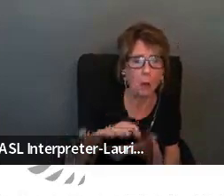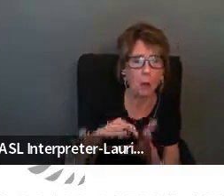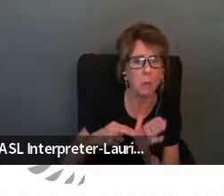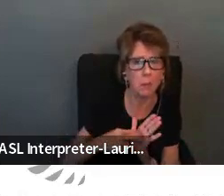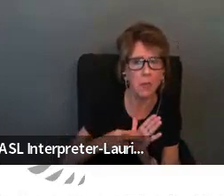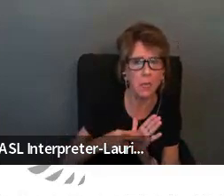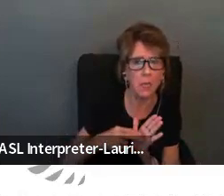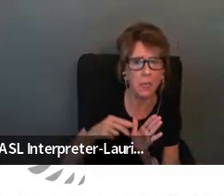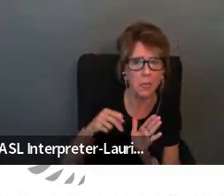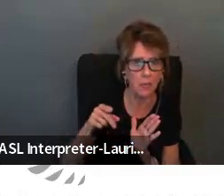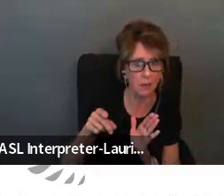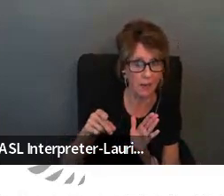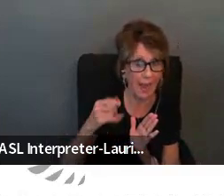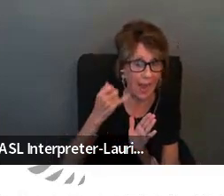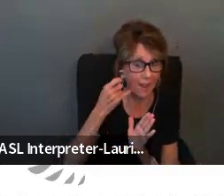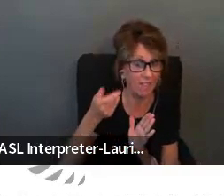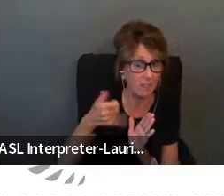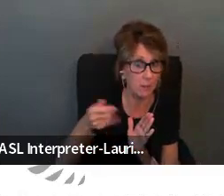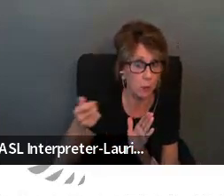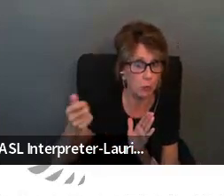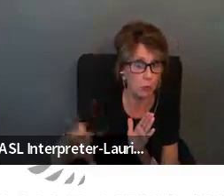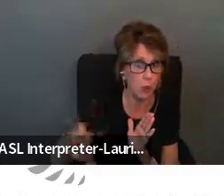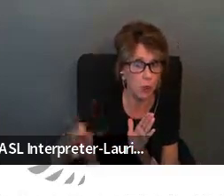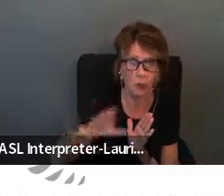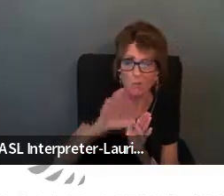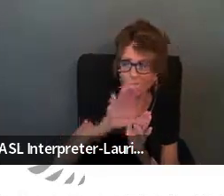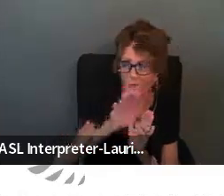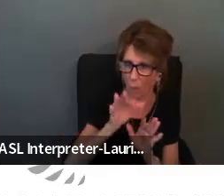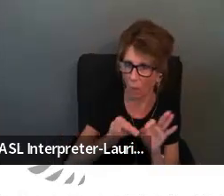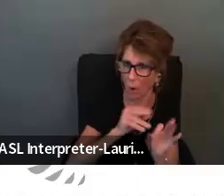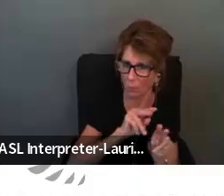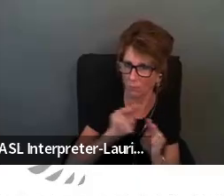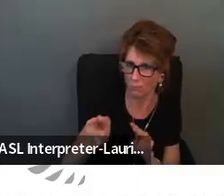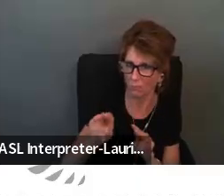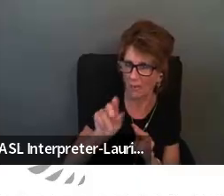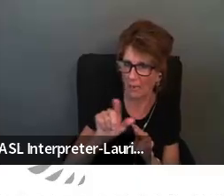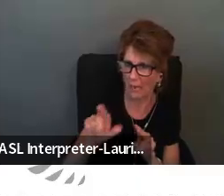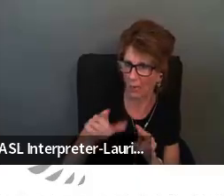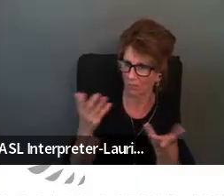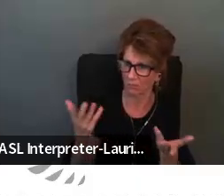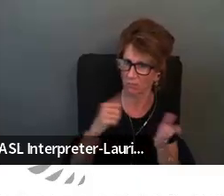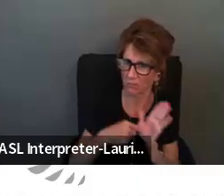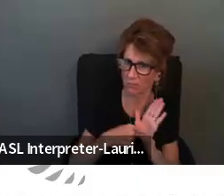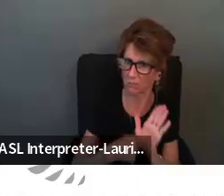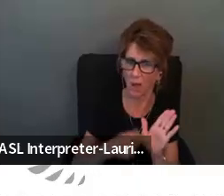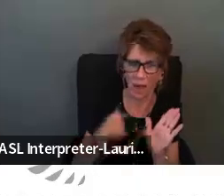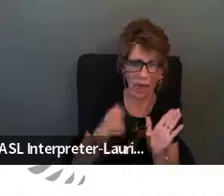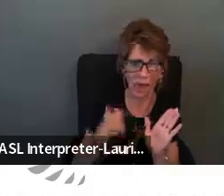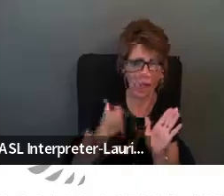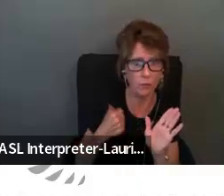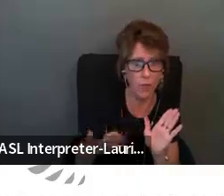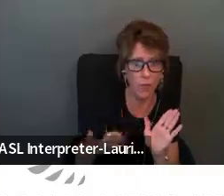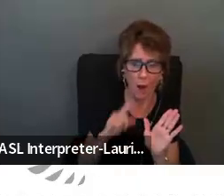go more against a landlord, where it can be shown that you have been more than